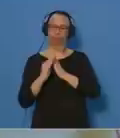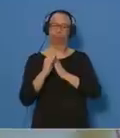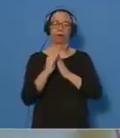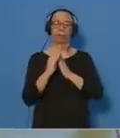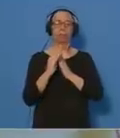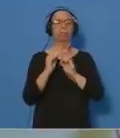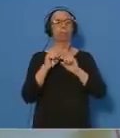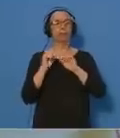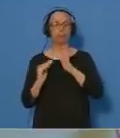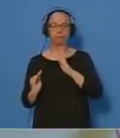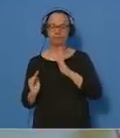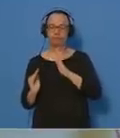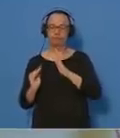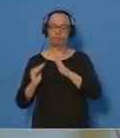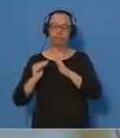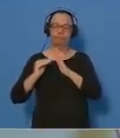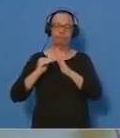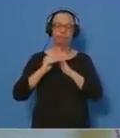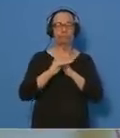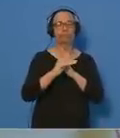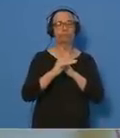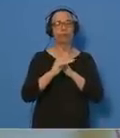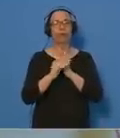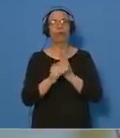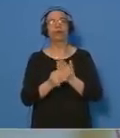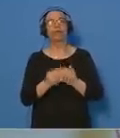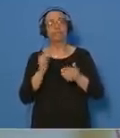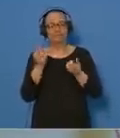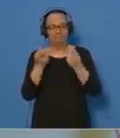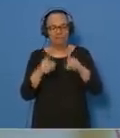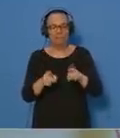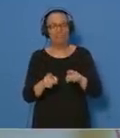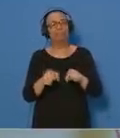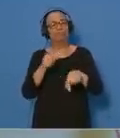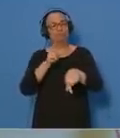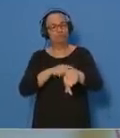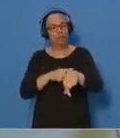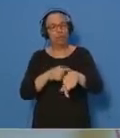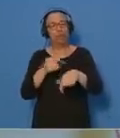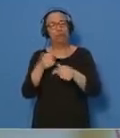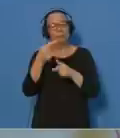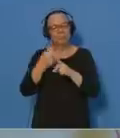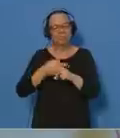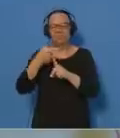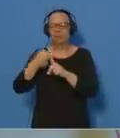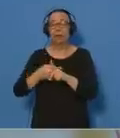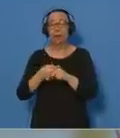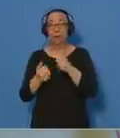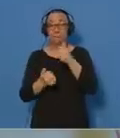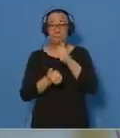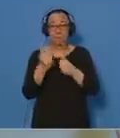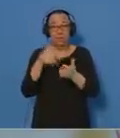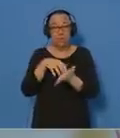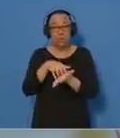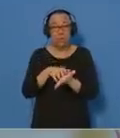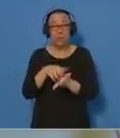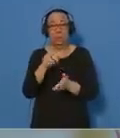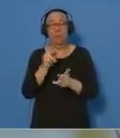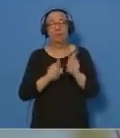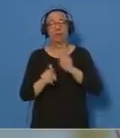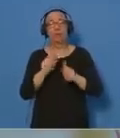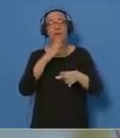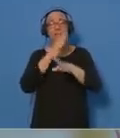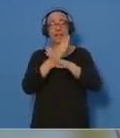increased cases, but they're happening over time, over a series of months, where our most vulnerable persons are protected, where our younger,